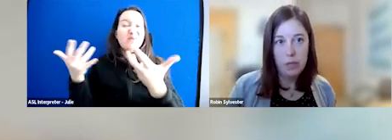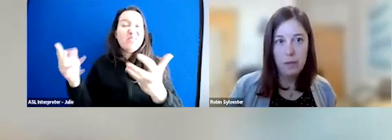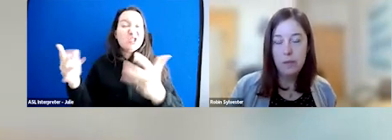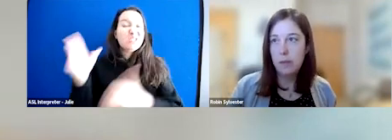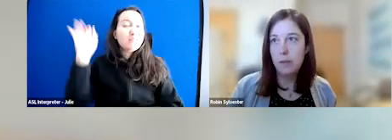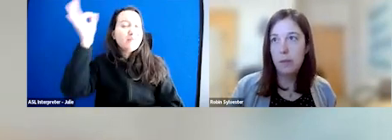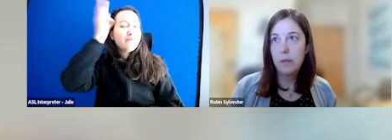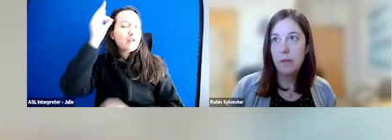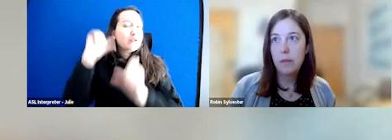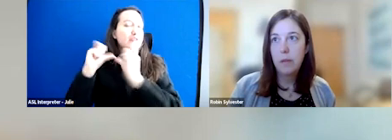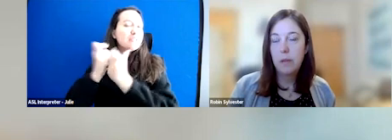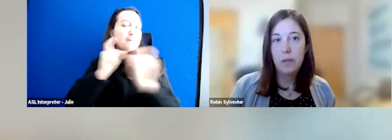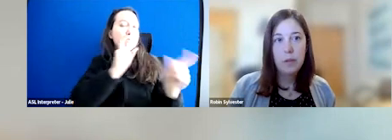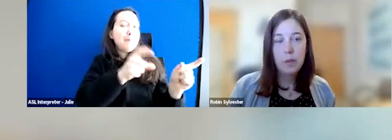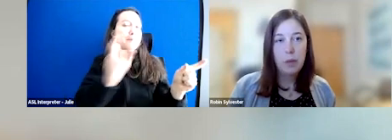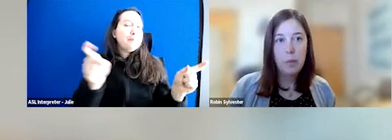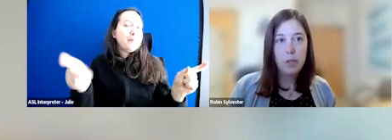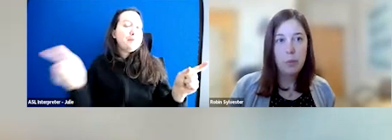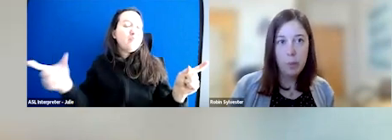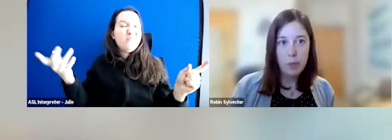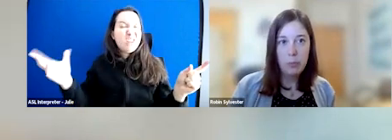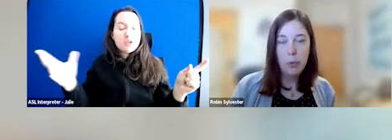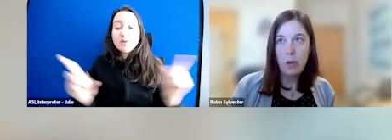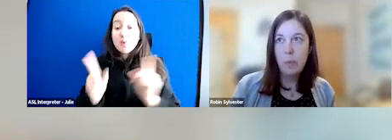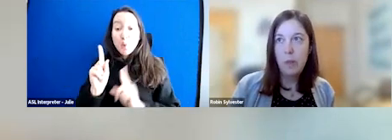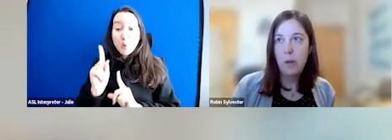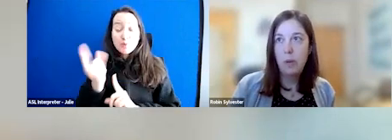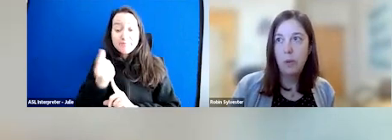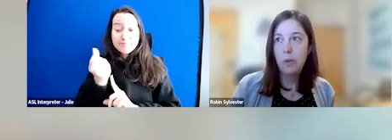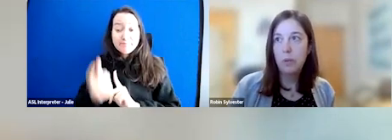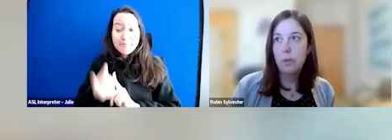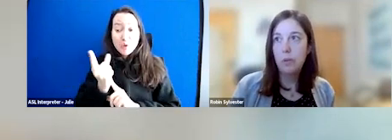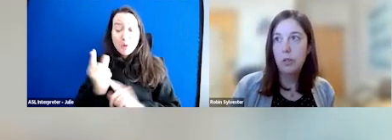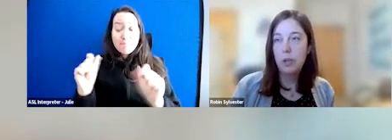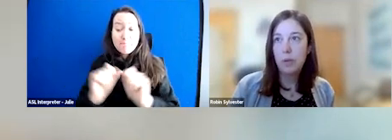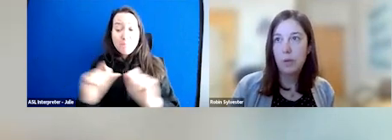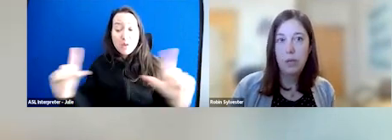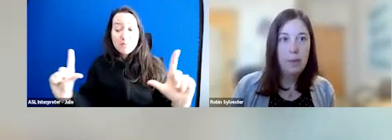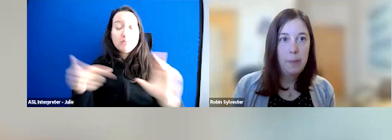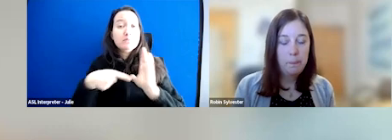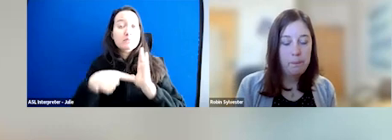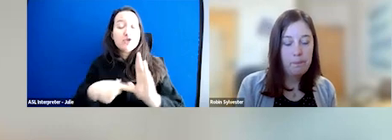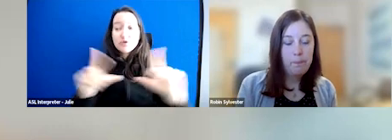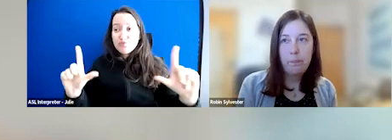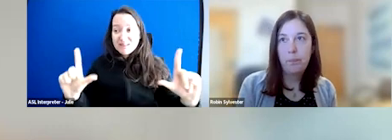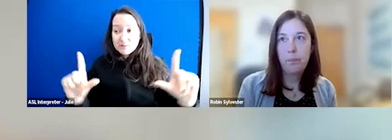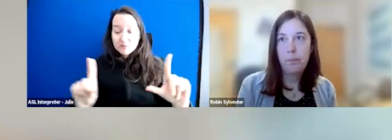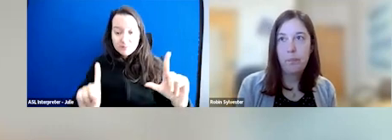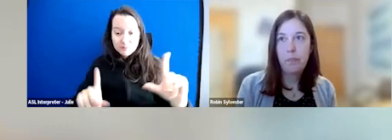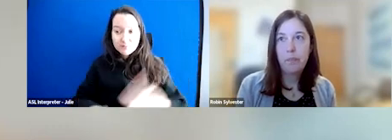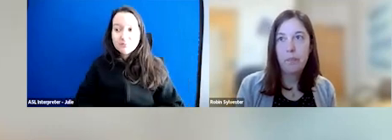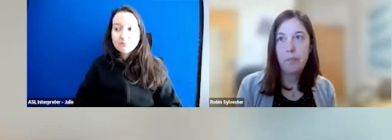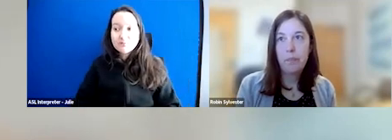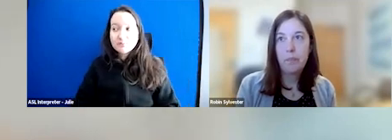federal agencies. So give me just a moment to pull that up and then I will share the screen again.